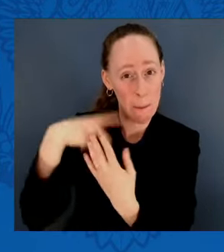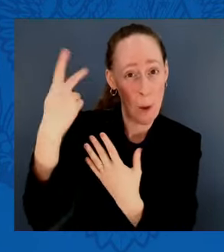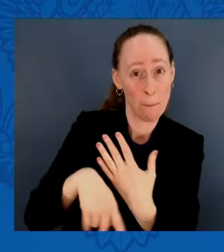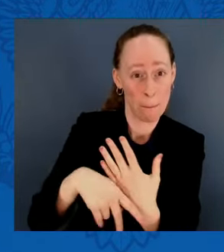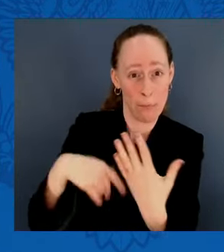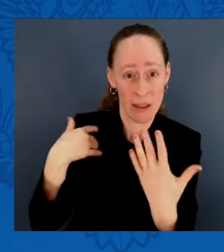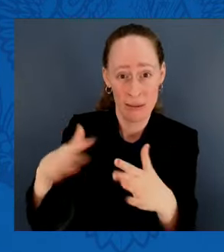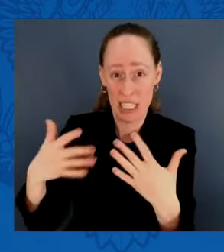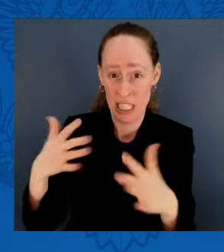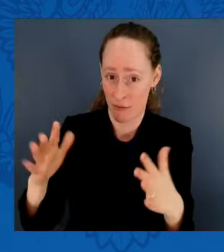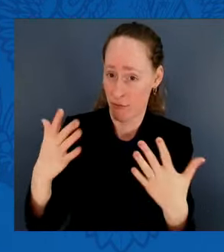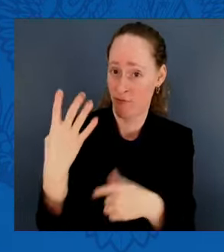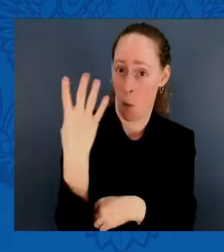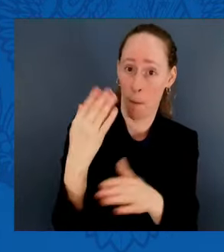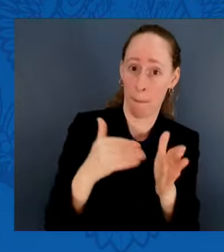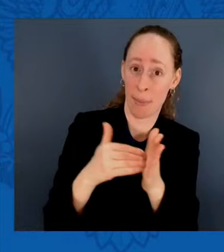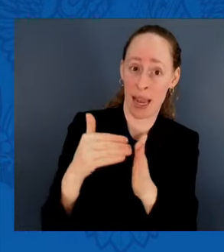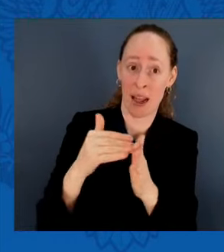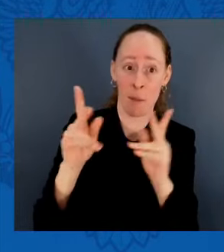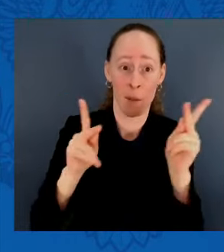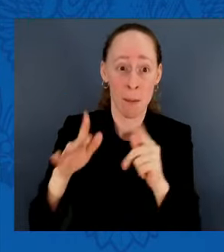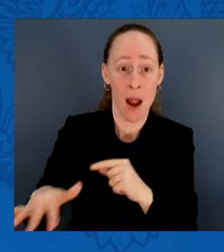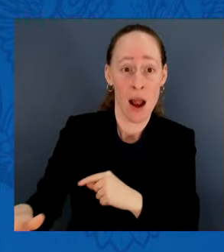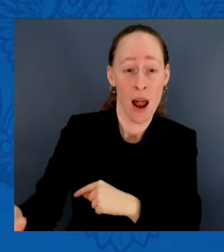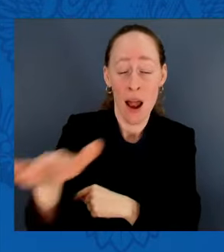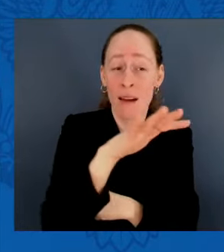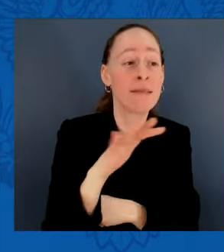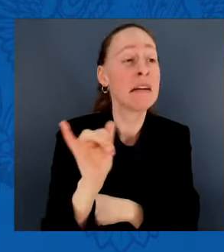others in public service.